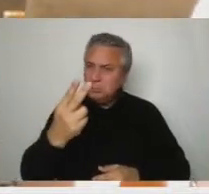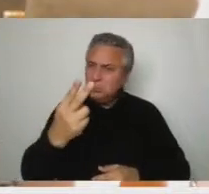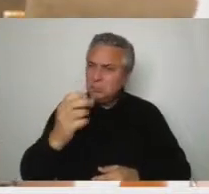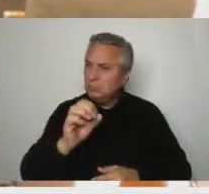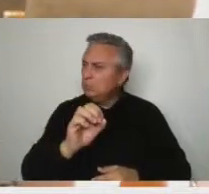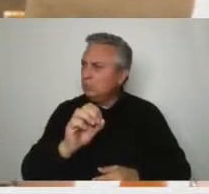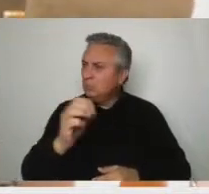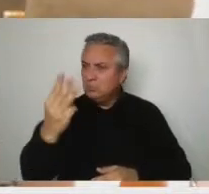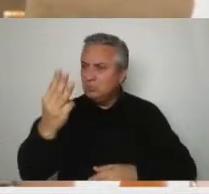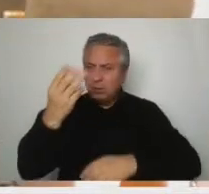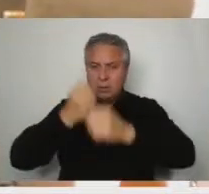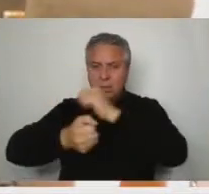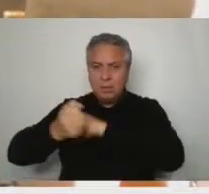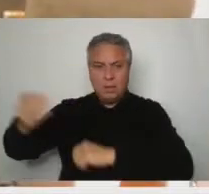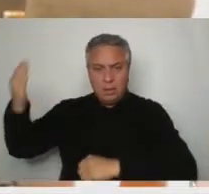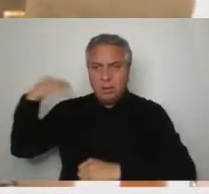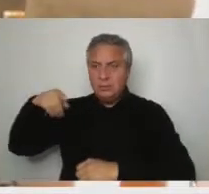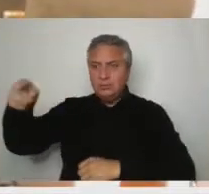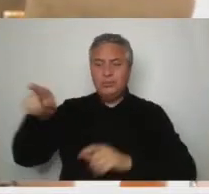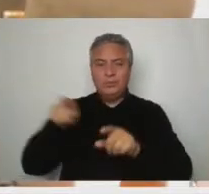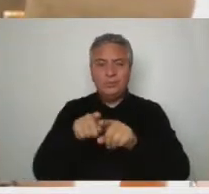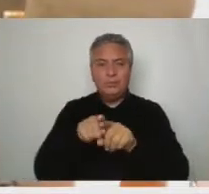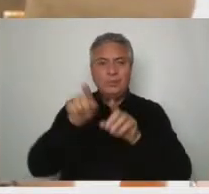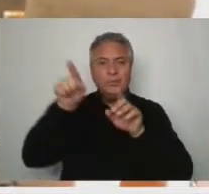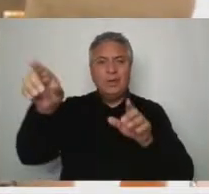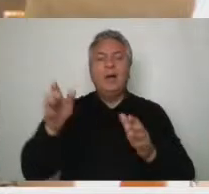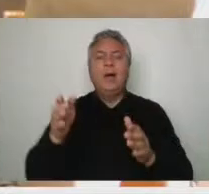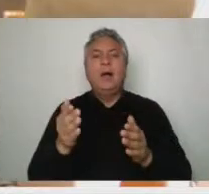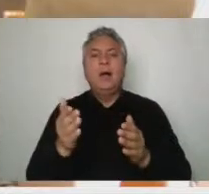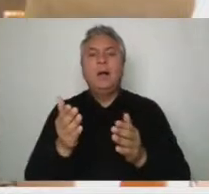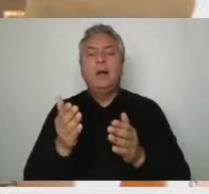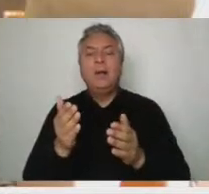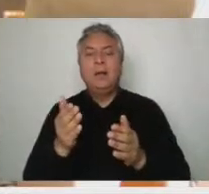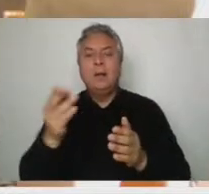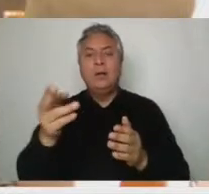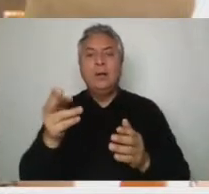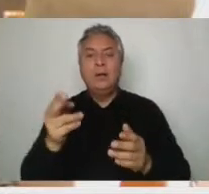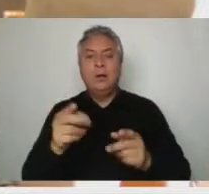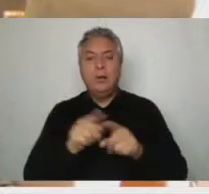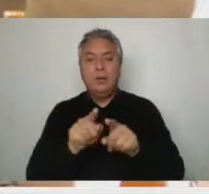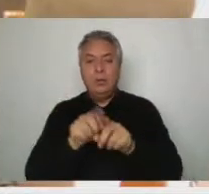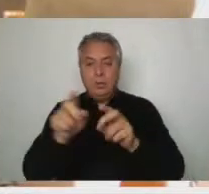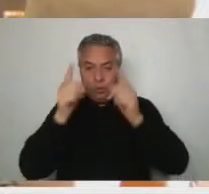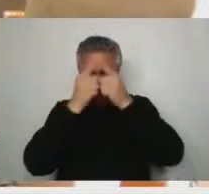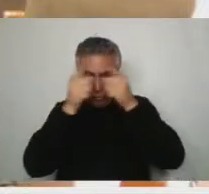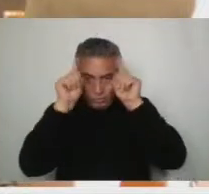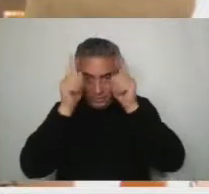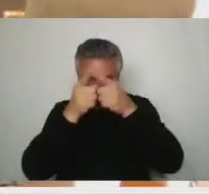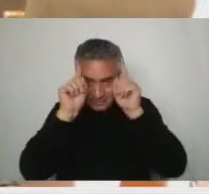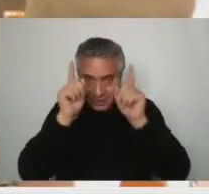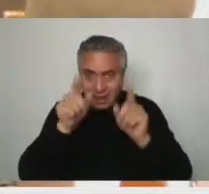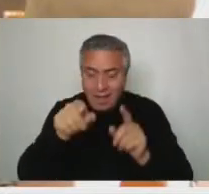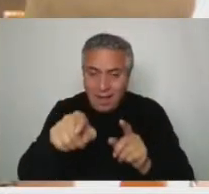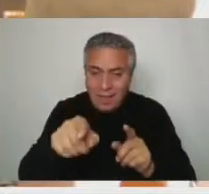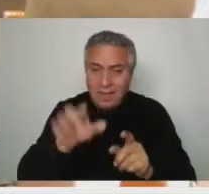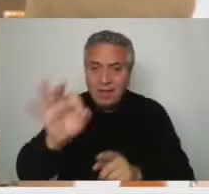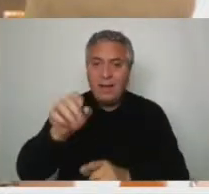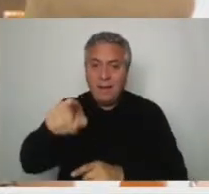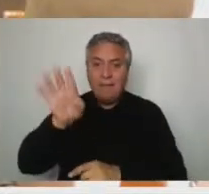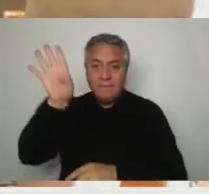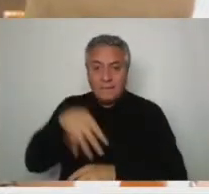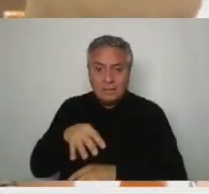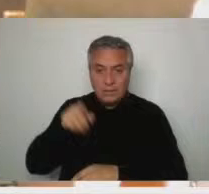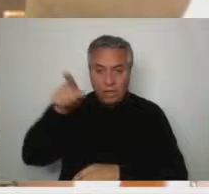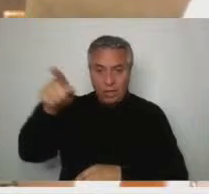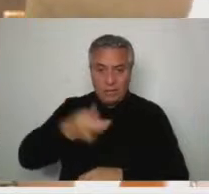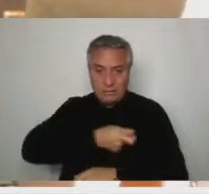done recently with Joel Bonante from the University of Barcelona. We edited a book on segregation where we